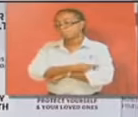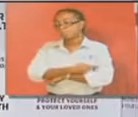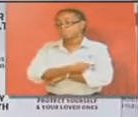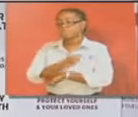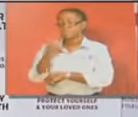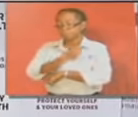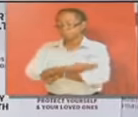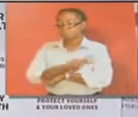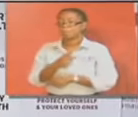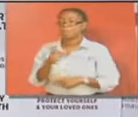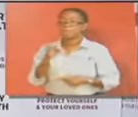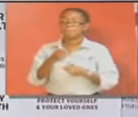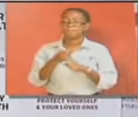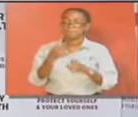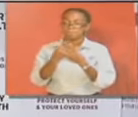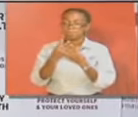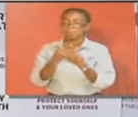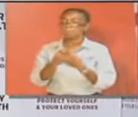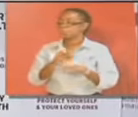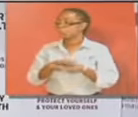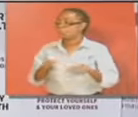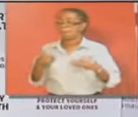AZP News, you have a follow-up question?